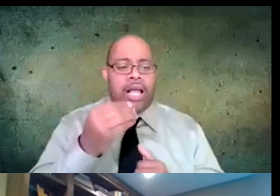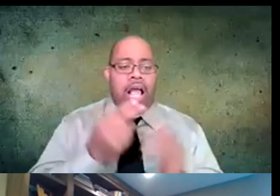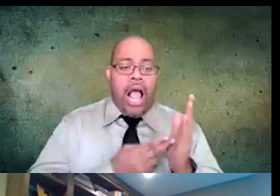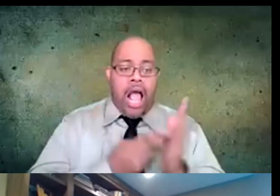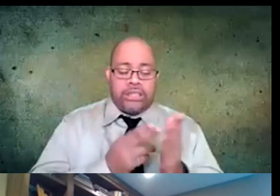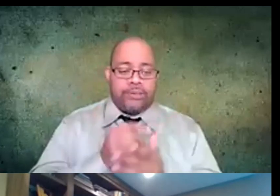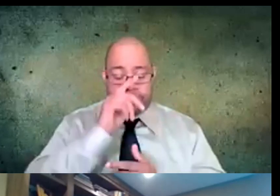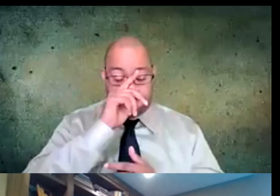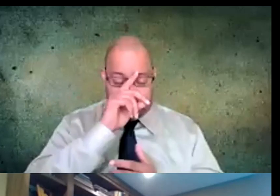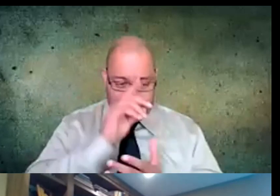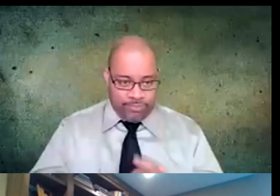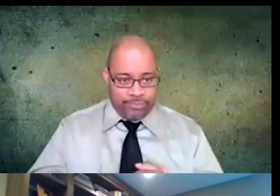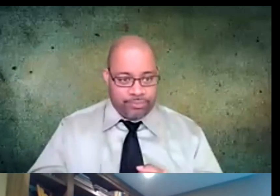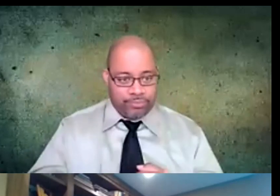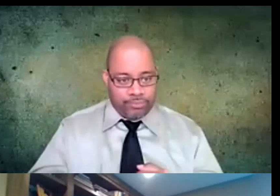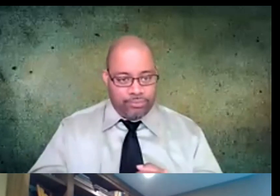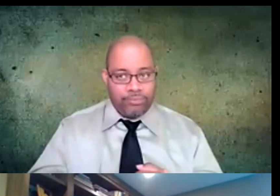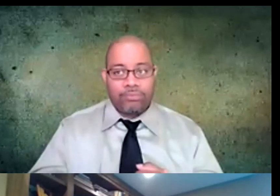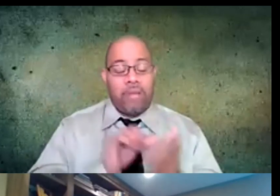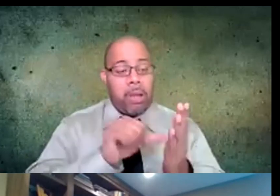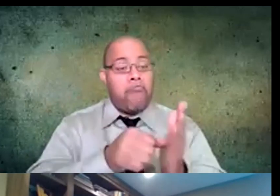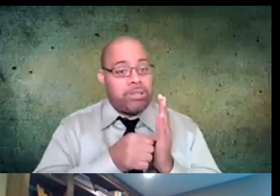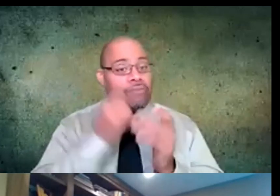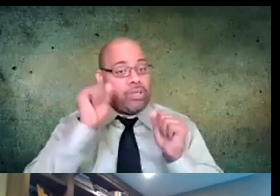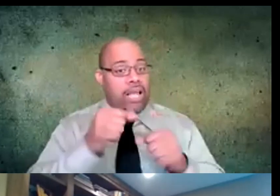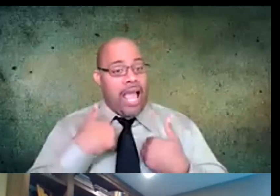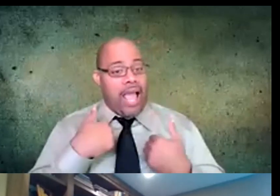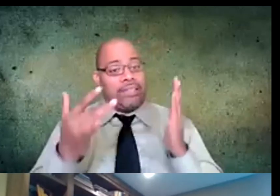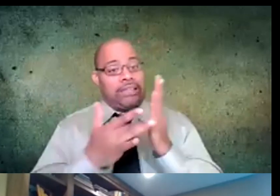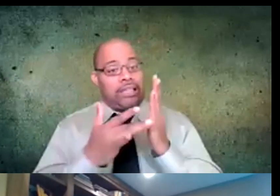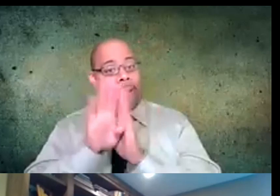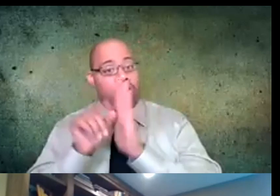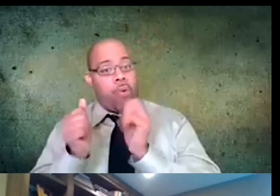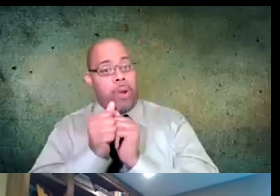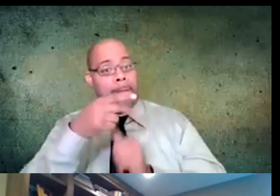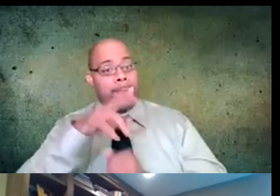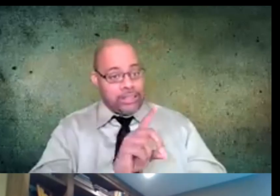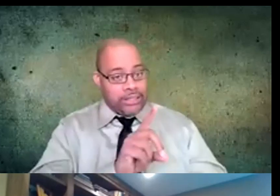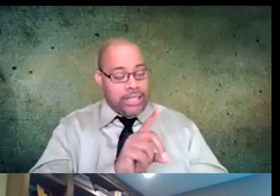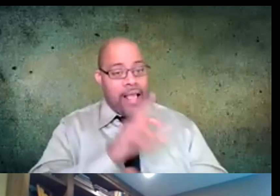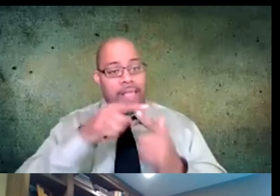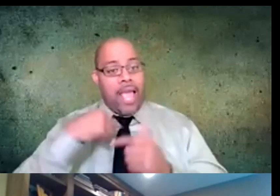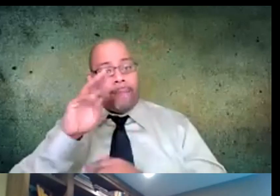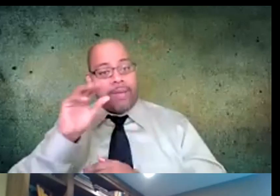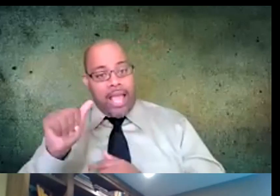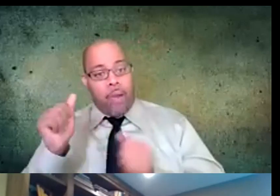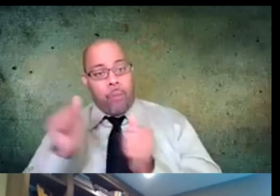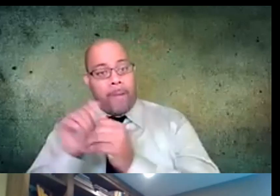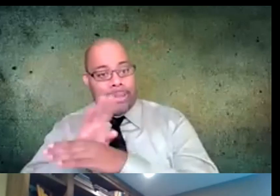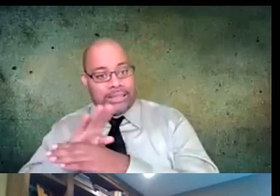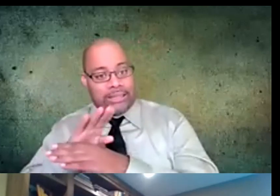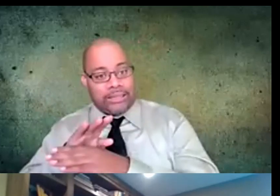frankly, quite impressive if you can have a technical background with your PhD study and then an MBA background with the business